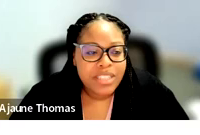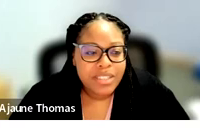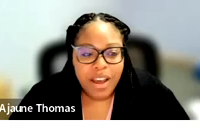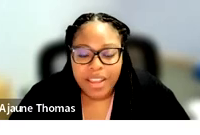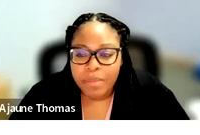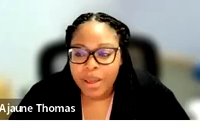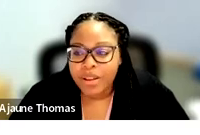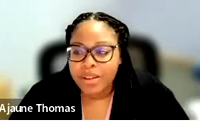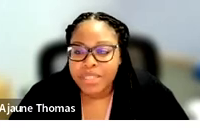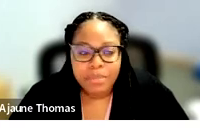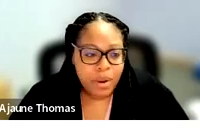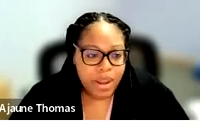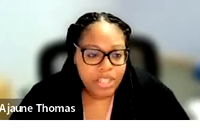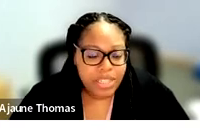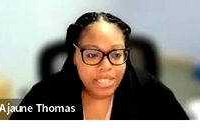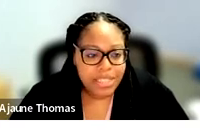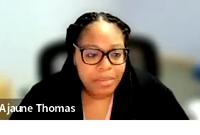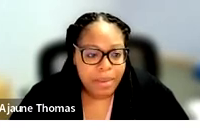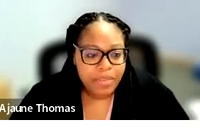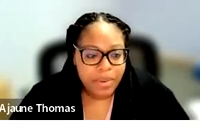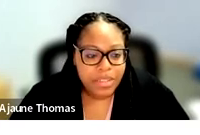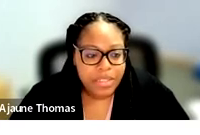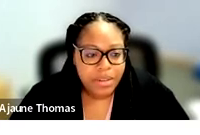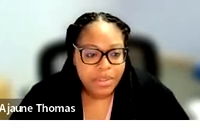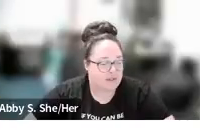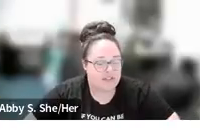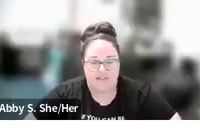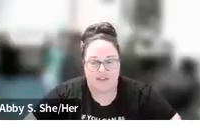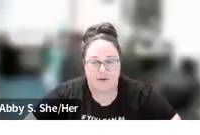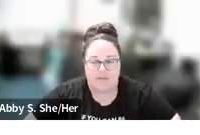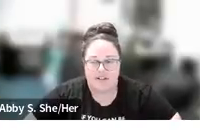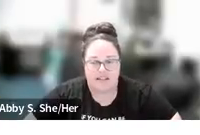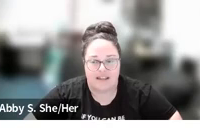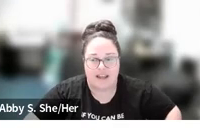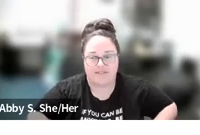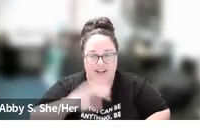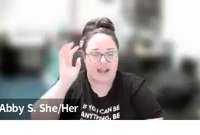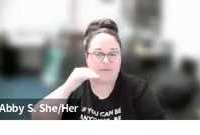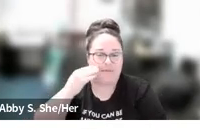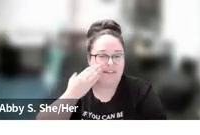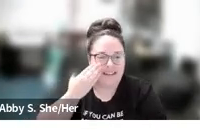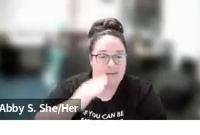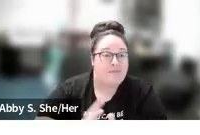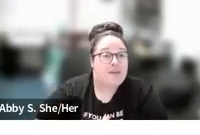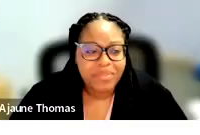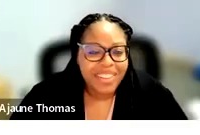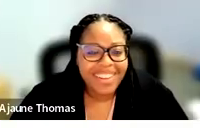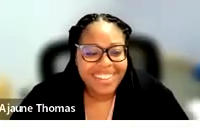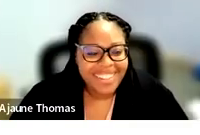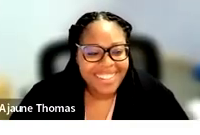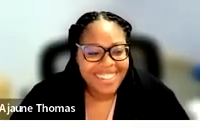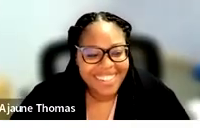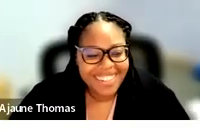So just talking about smartwatches, Abby, if you want to start. All right. I was used to having you go first and then I forgot I put mine. Yeah. Sorry.